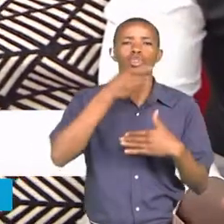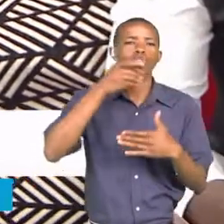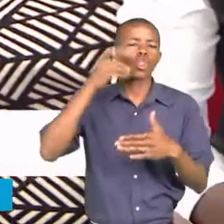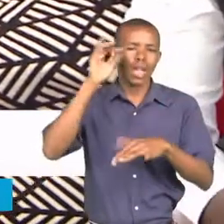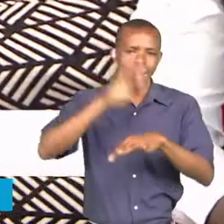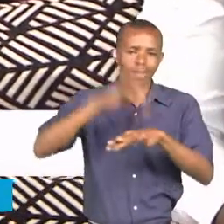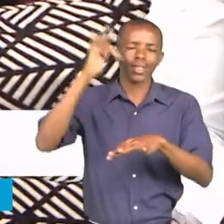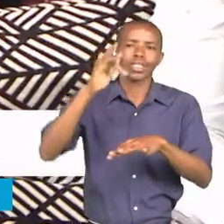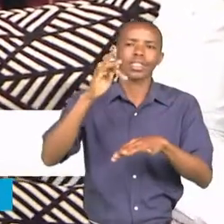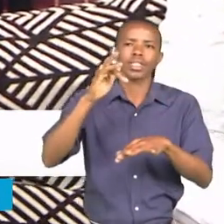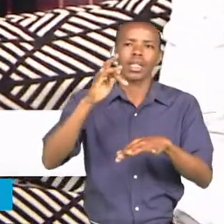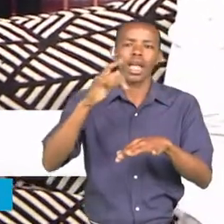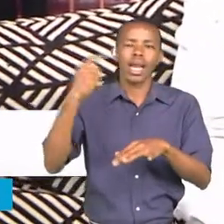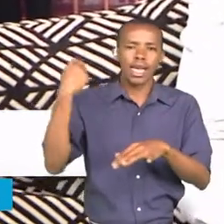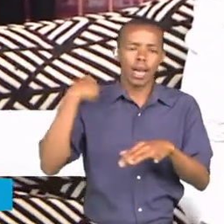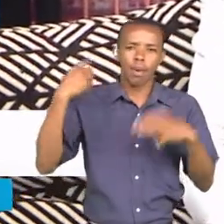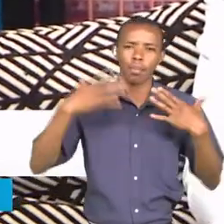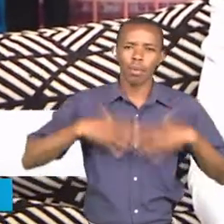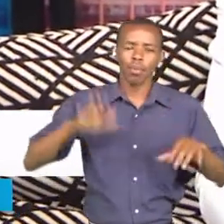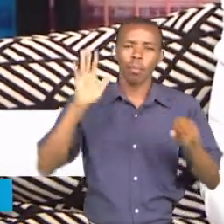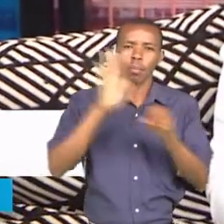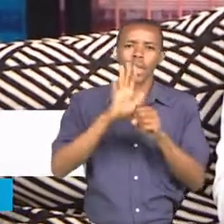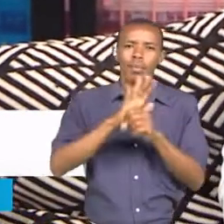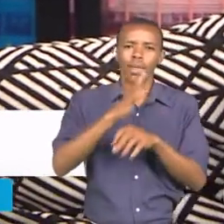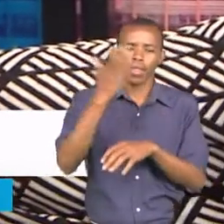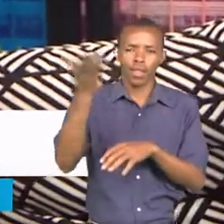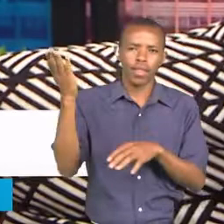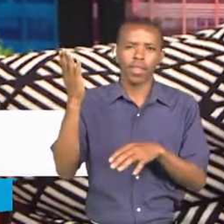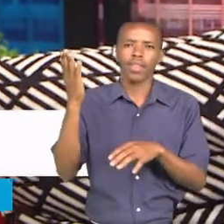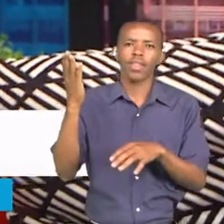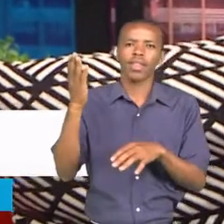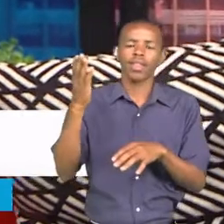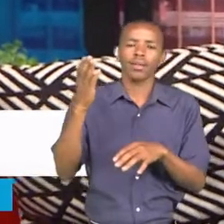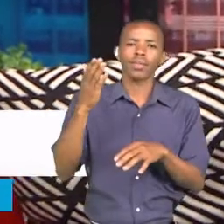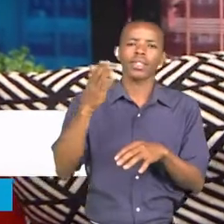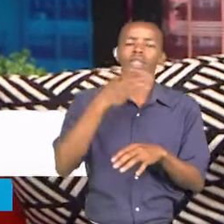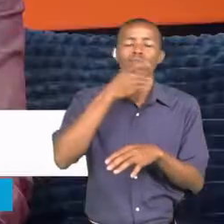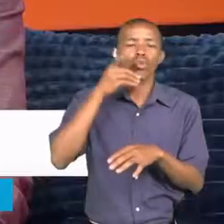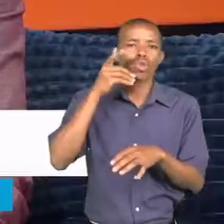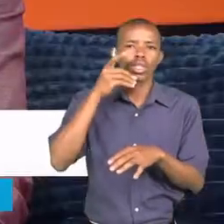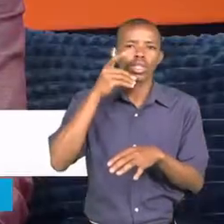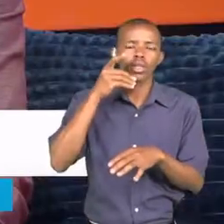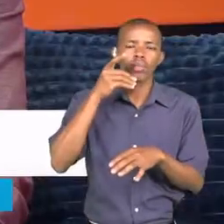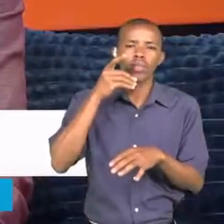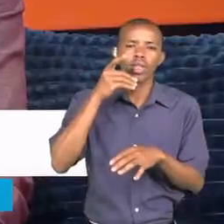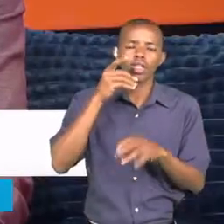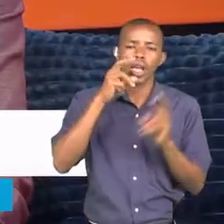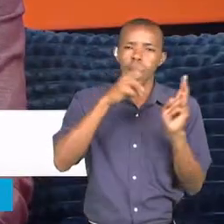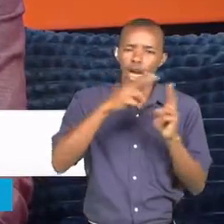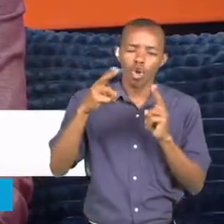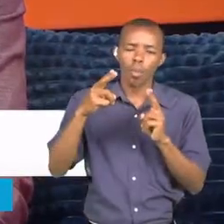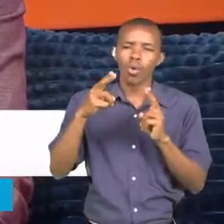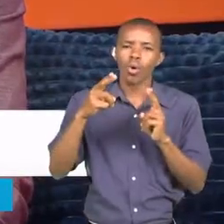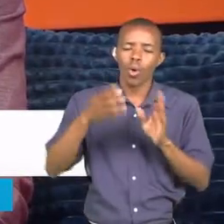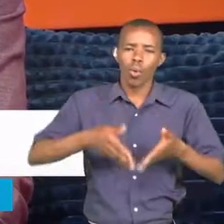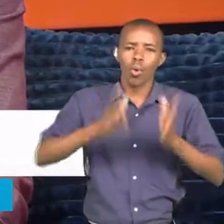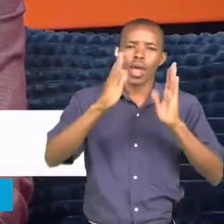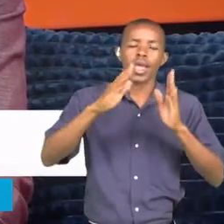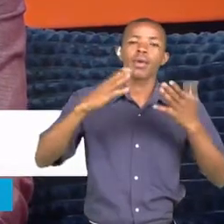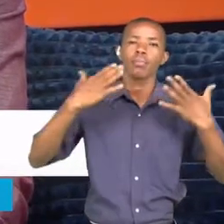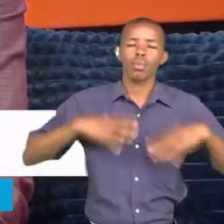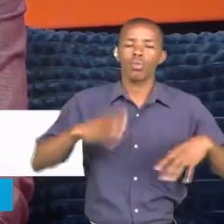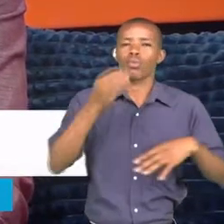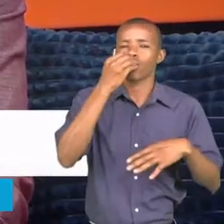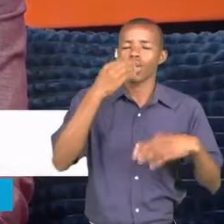affected a number of people. First of all, there are phases of drought. So usually there is the normal phase in which people have